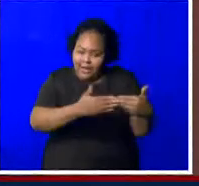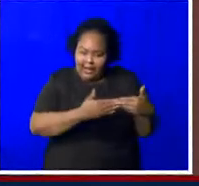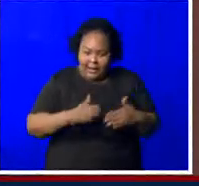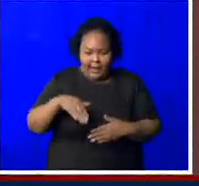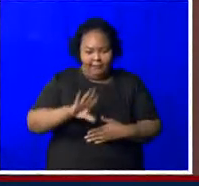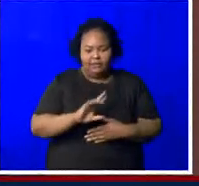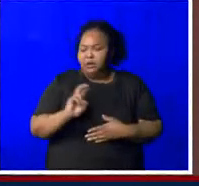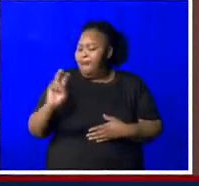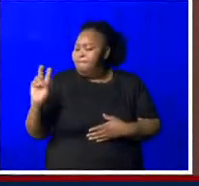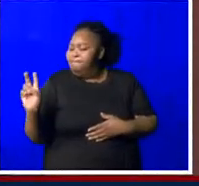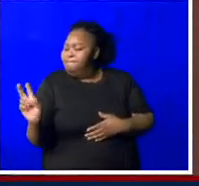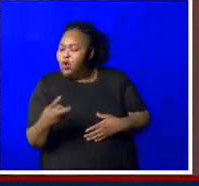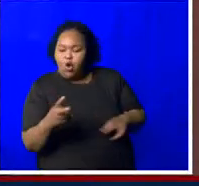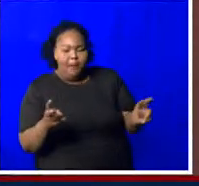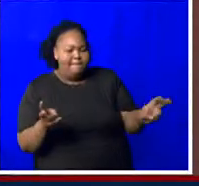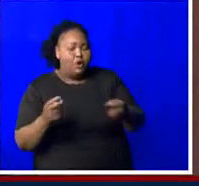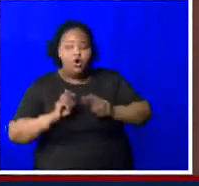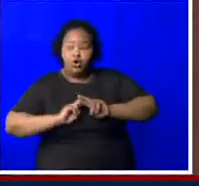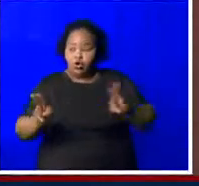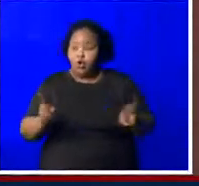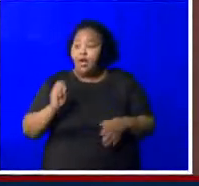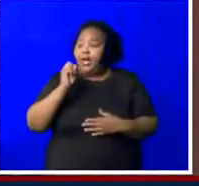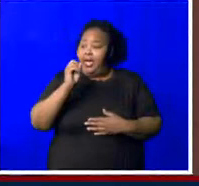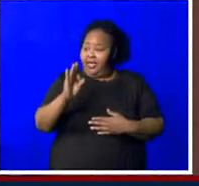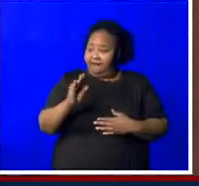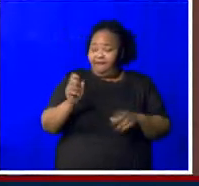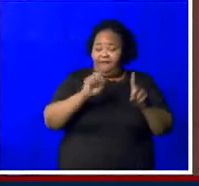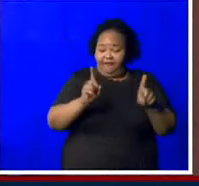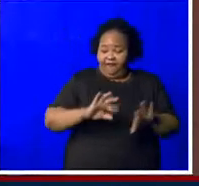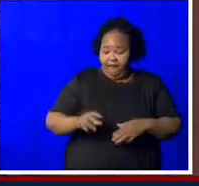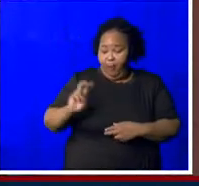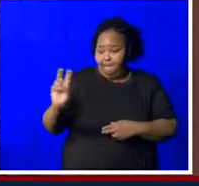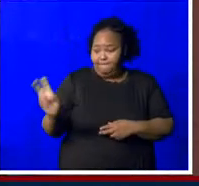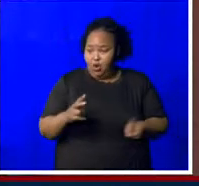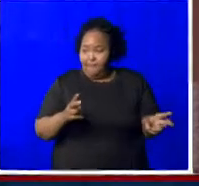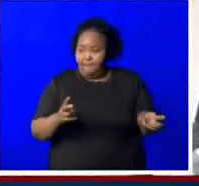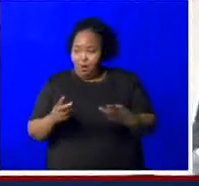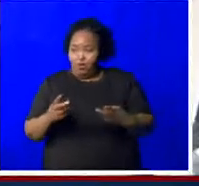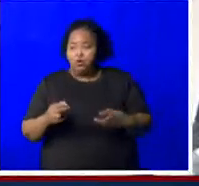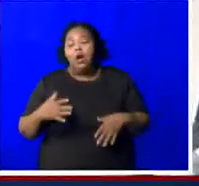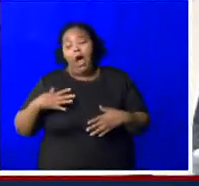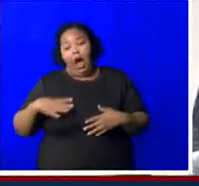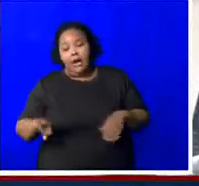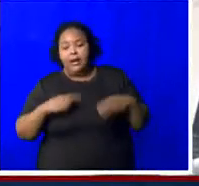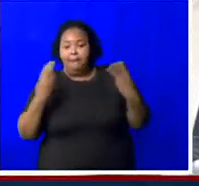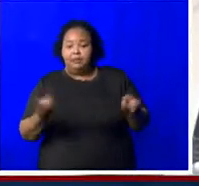them. When you steal them, you're stealing other people's future.